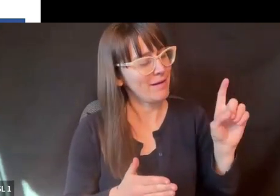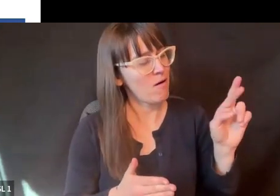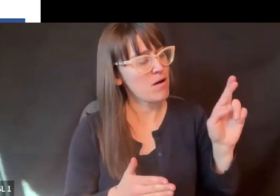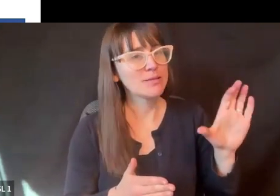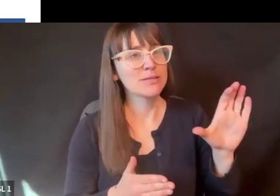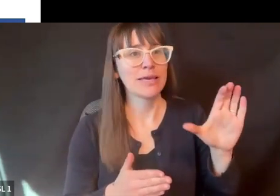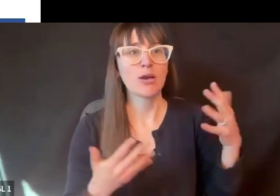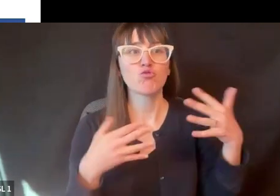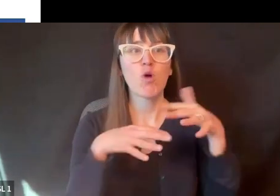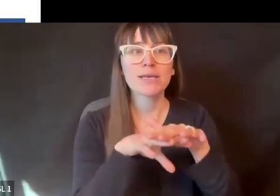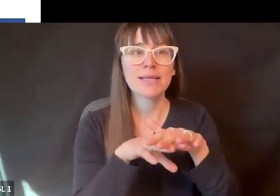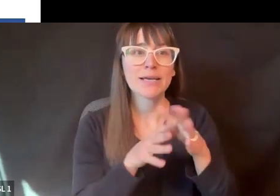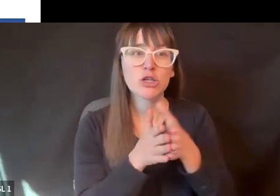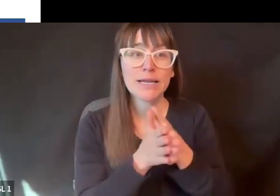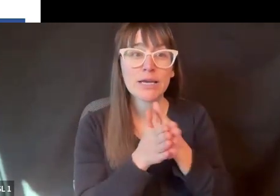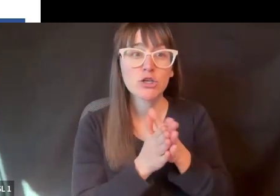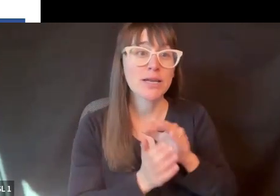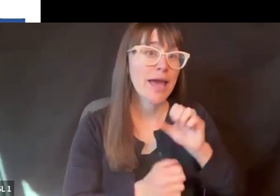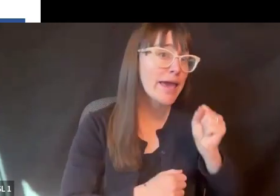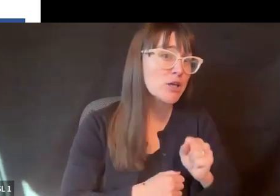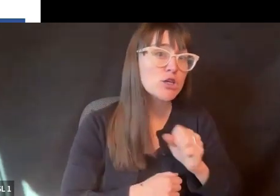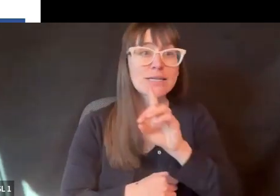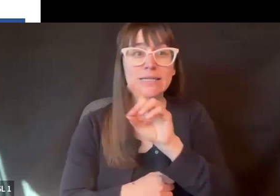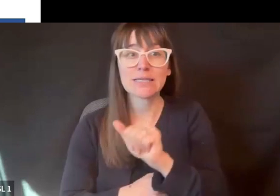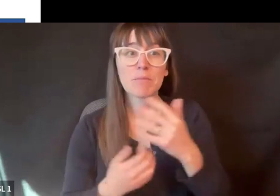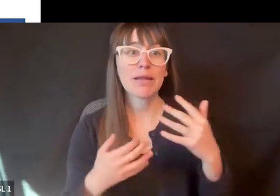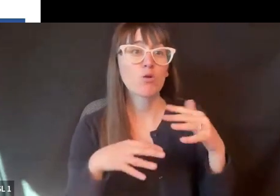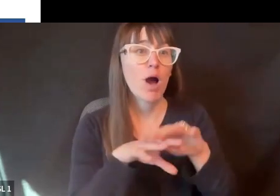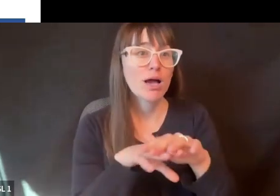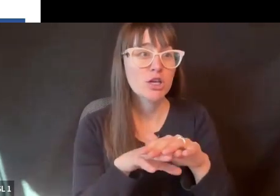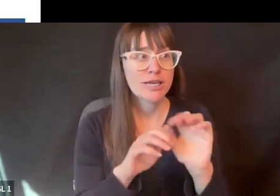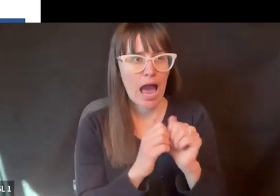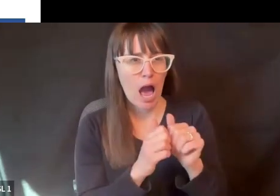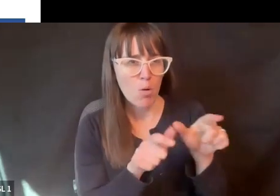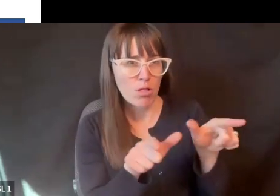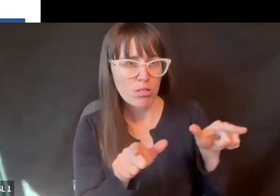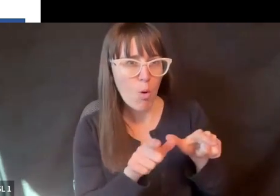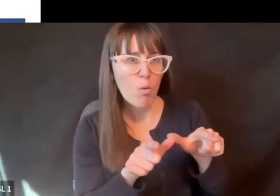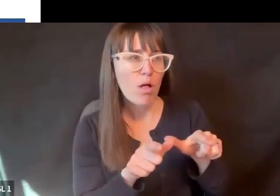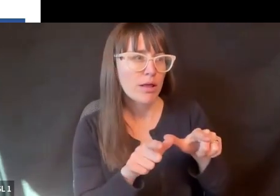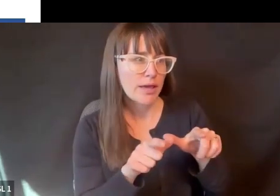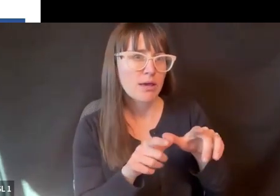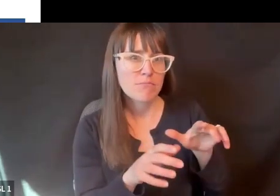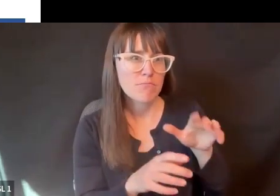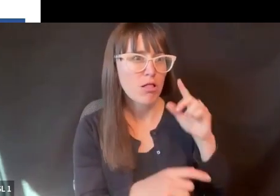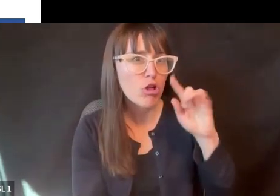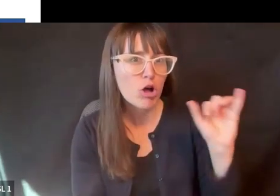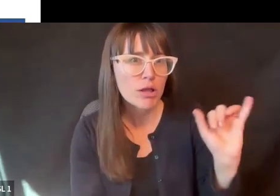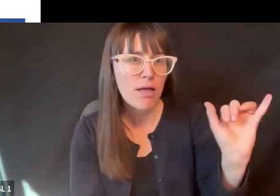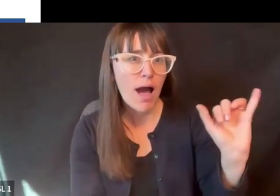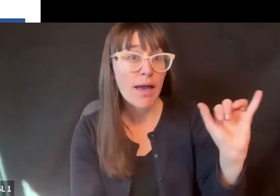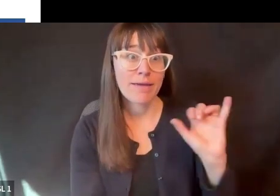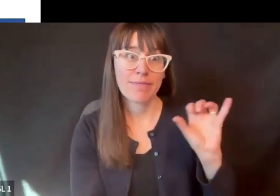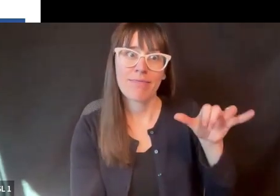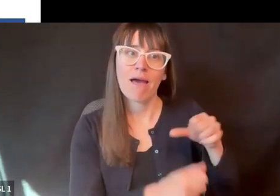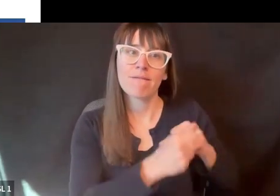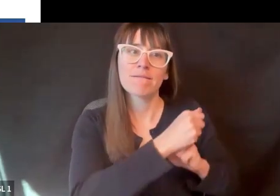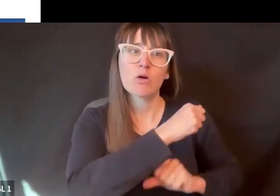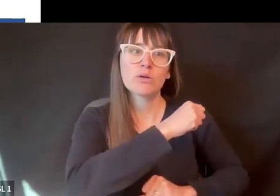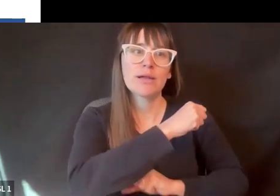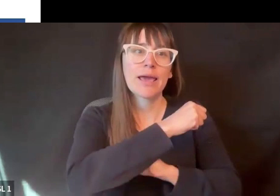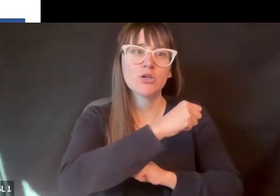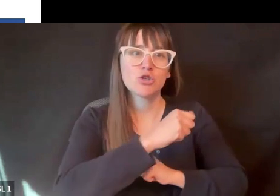ADRC initiative, this cross-section of aging and disability might look like at the local level, and really used it as kind